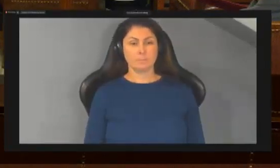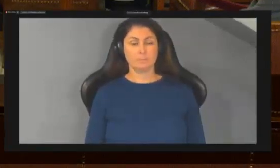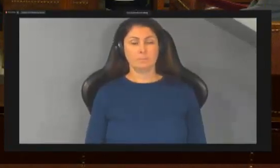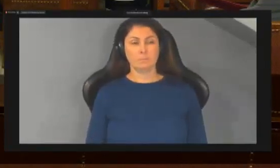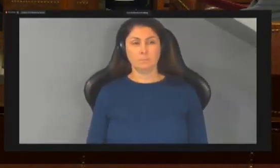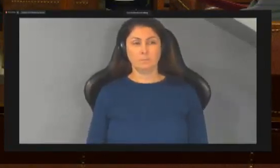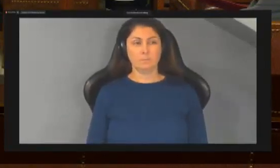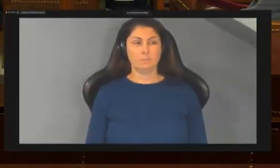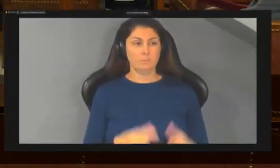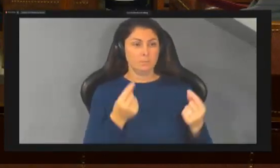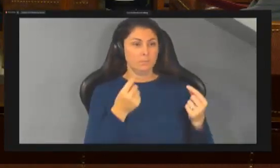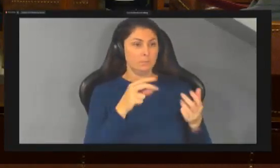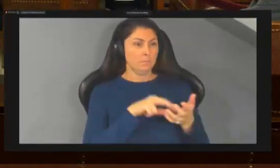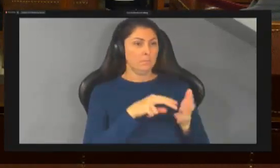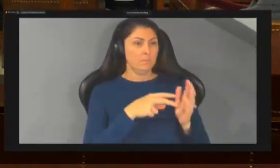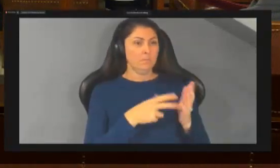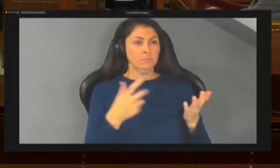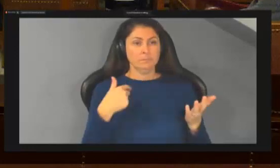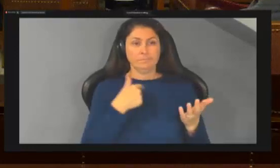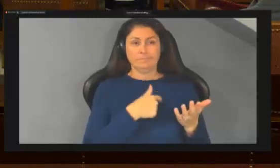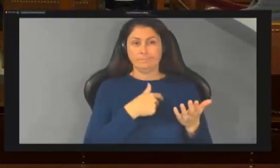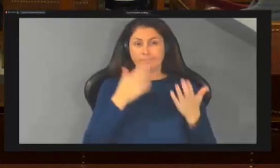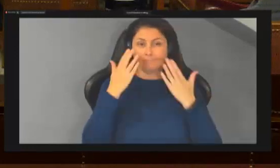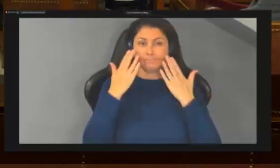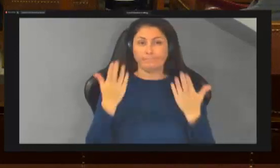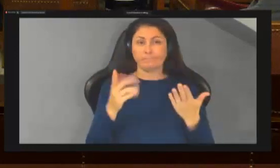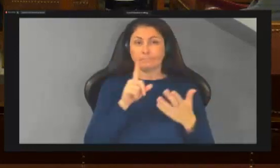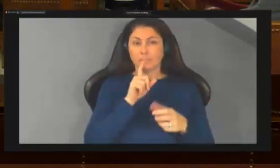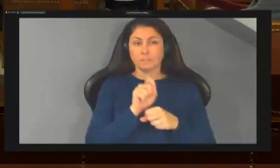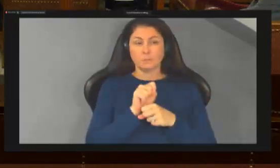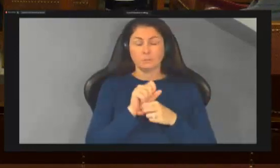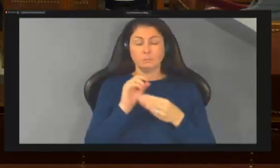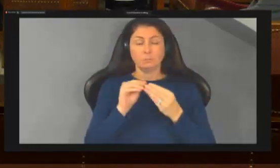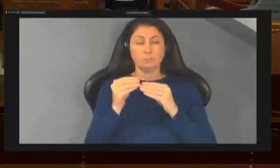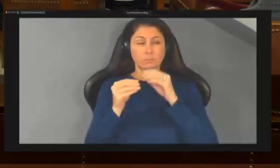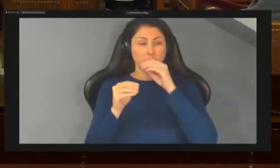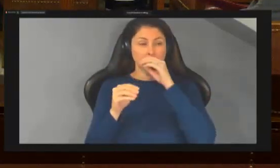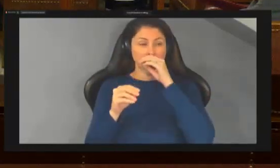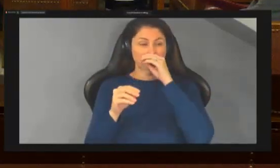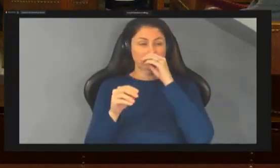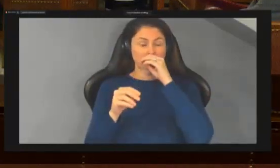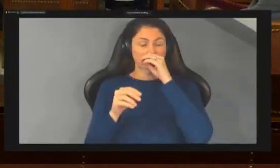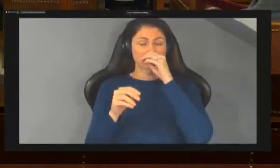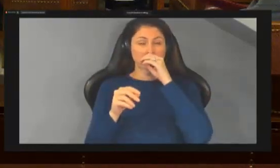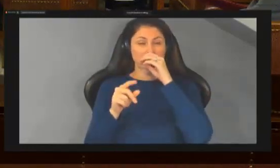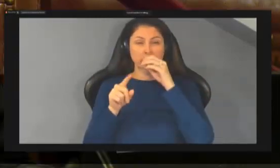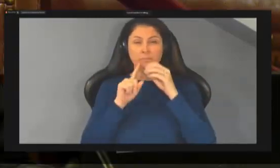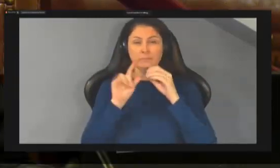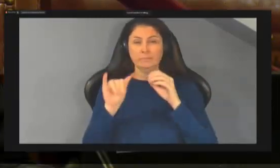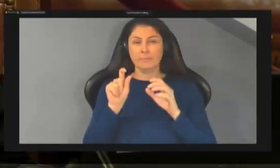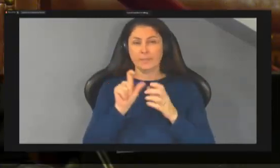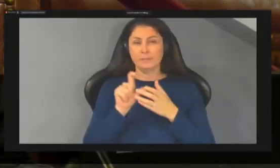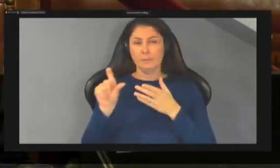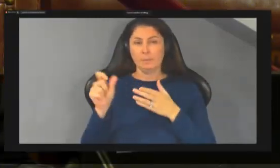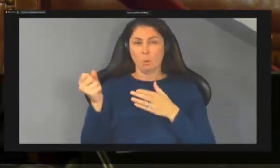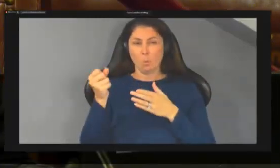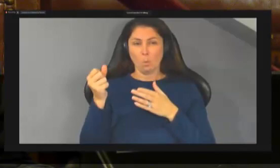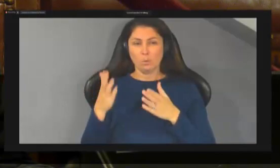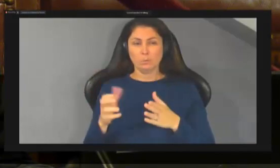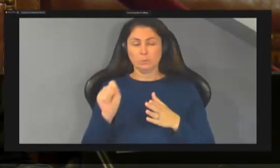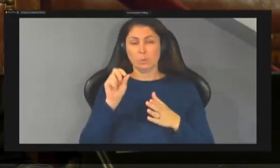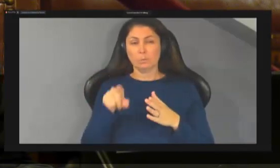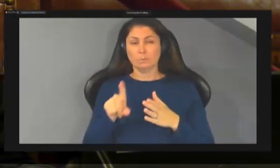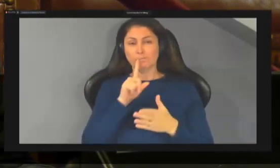we don't know what the actual numbers are. But so this is basically a placeholder, so it shows that there's something. Could